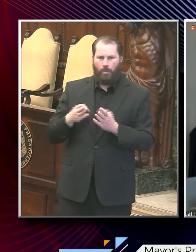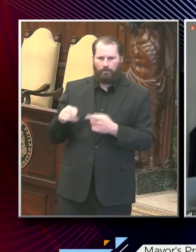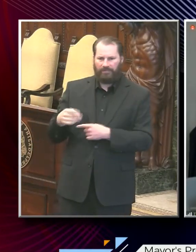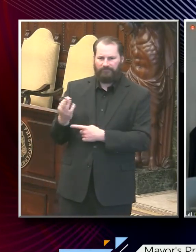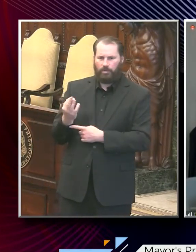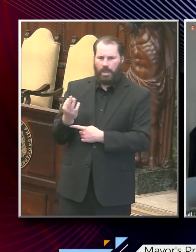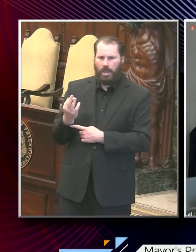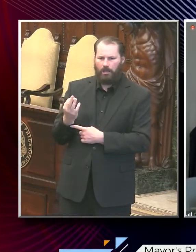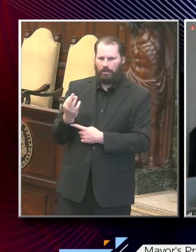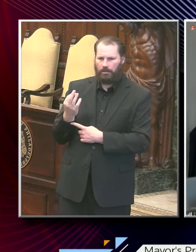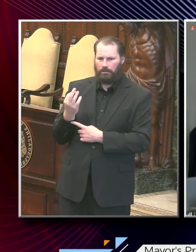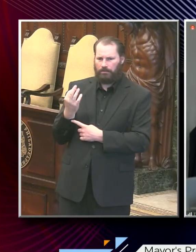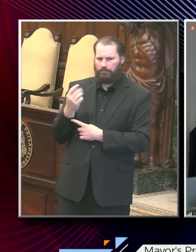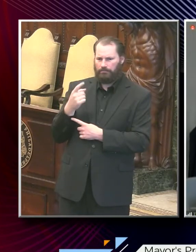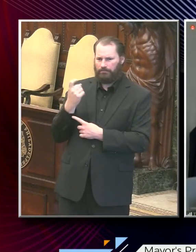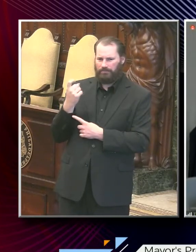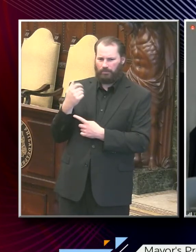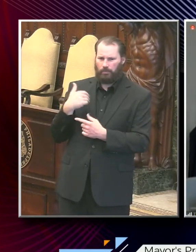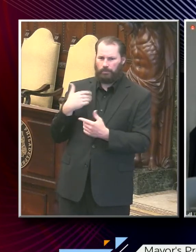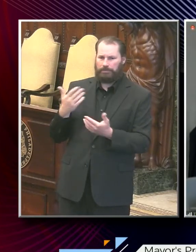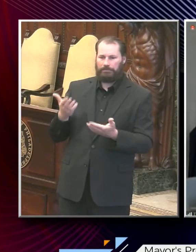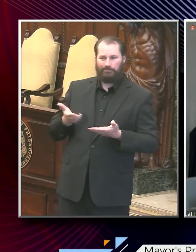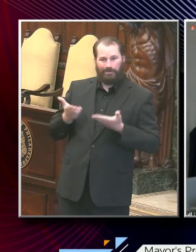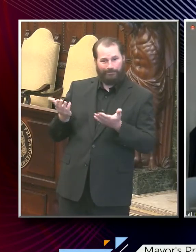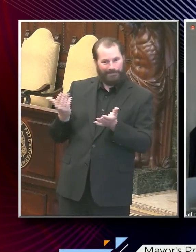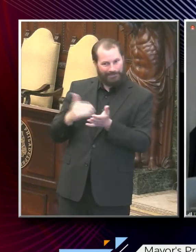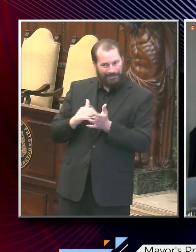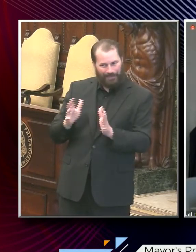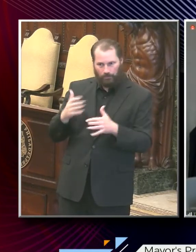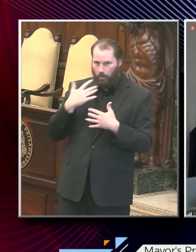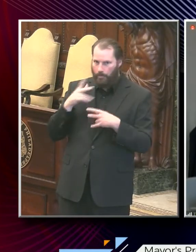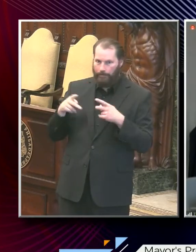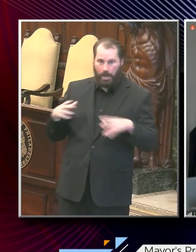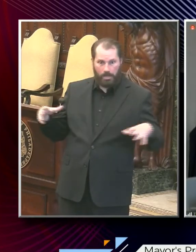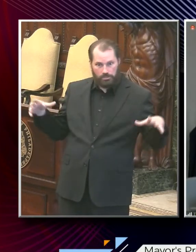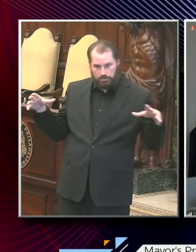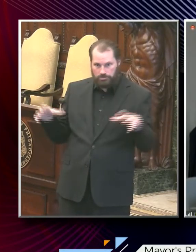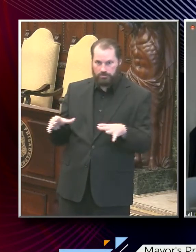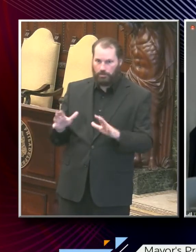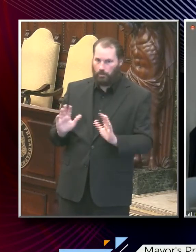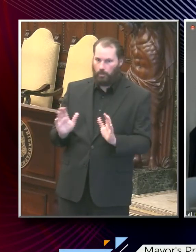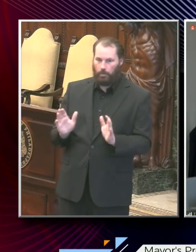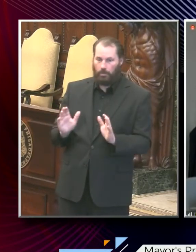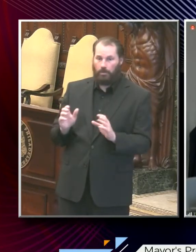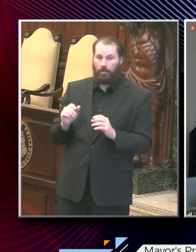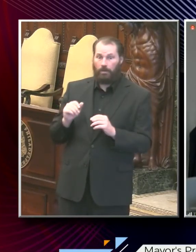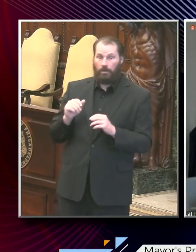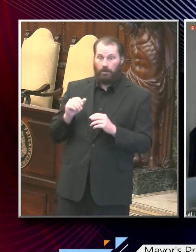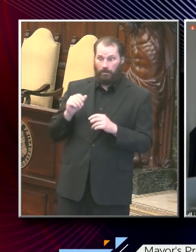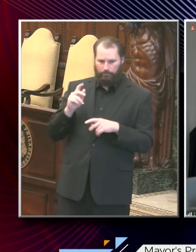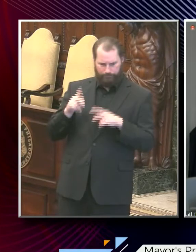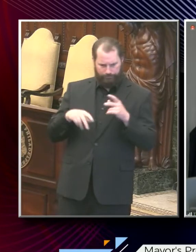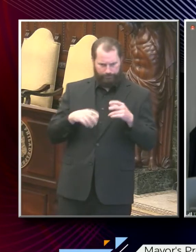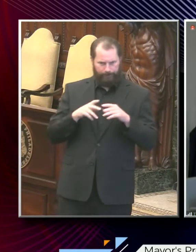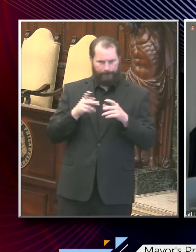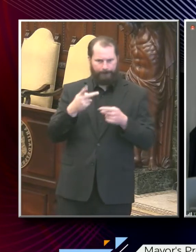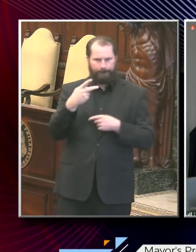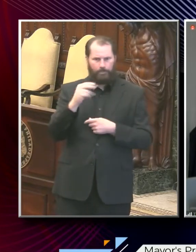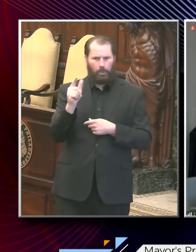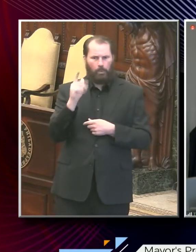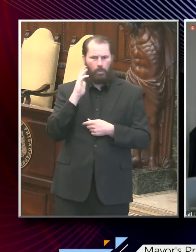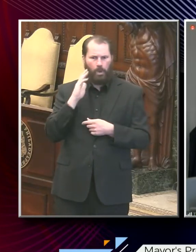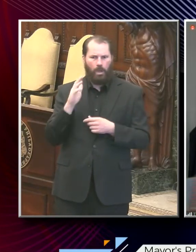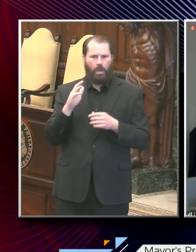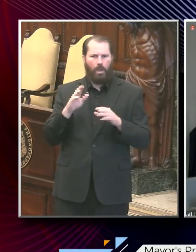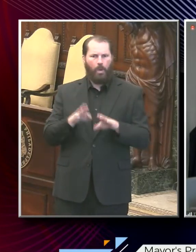recommending against social gatherings of any size. And we figured if pools are open, people are going to be gathering at poolside. And if they were swimming, they probably would not be wearing